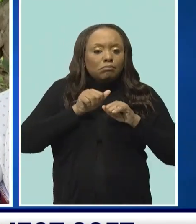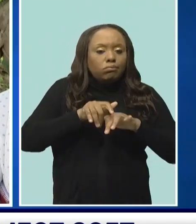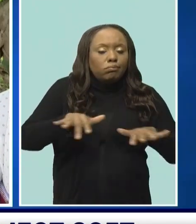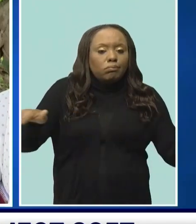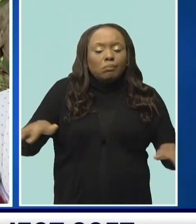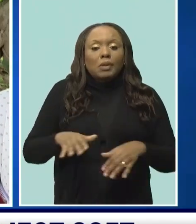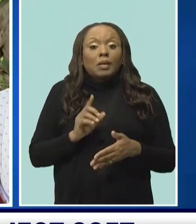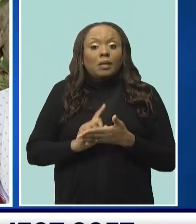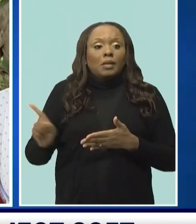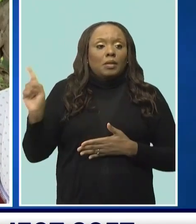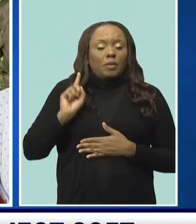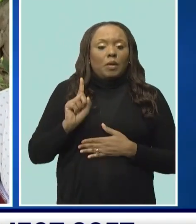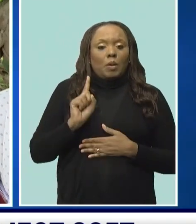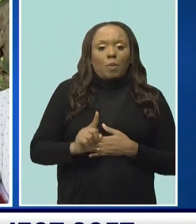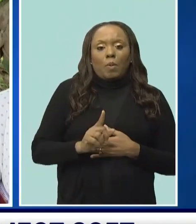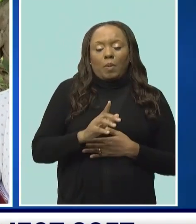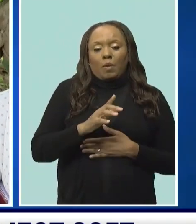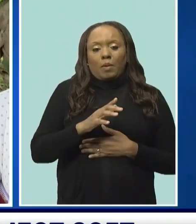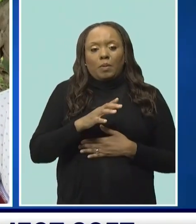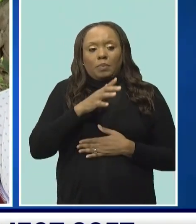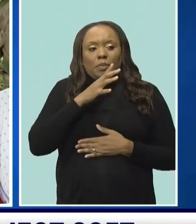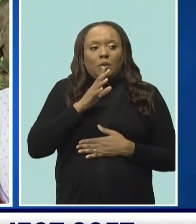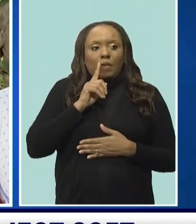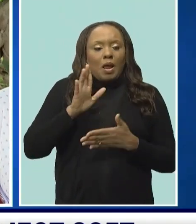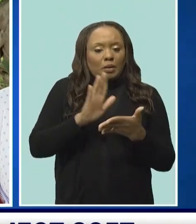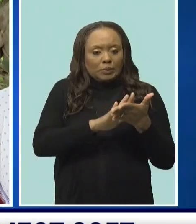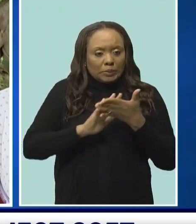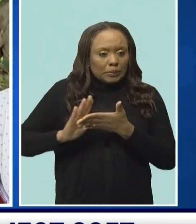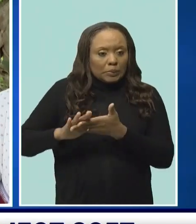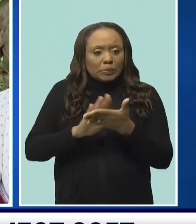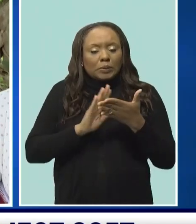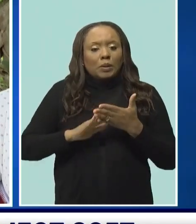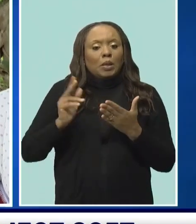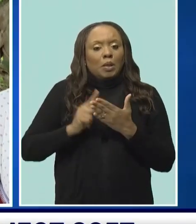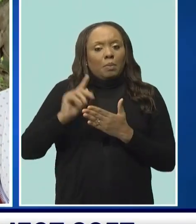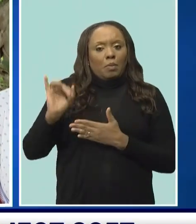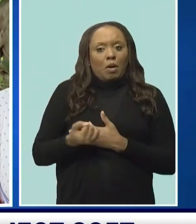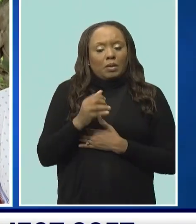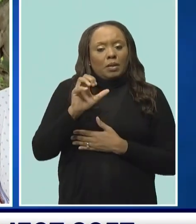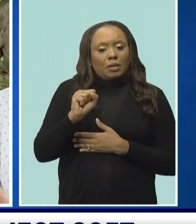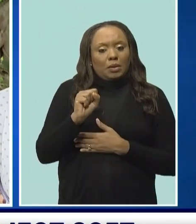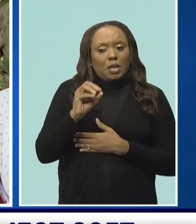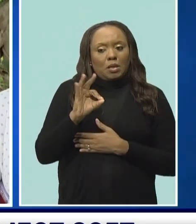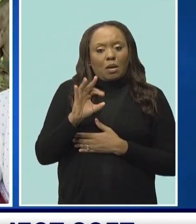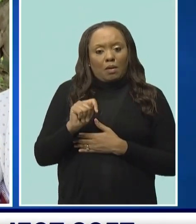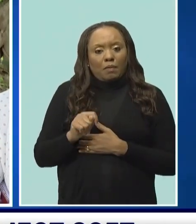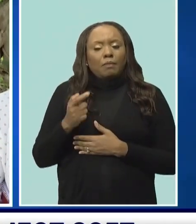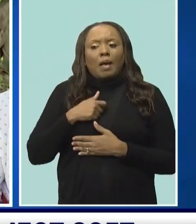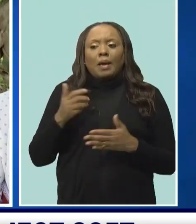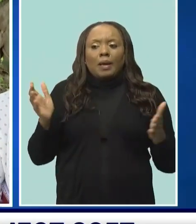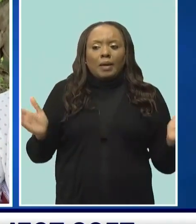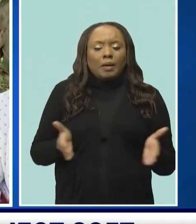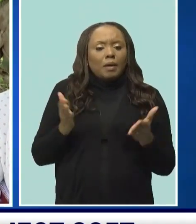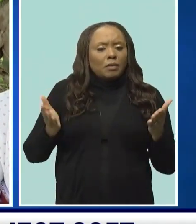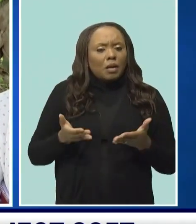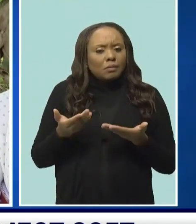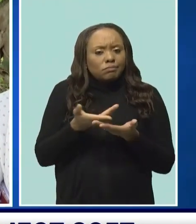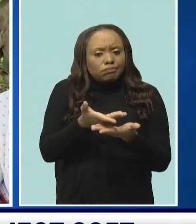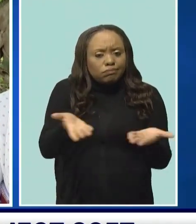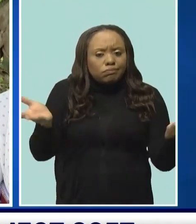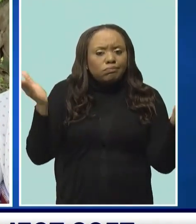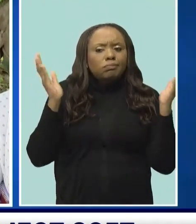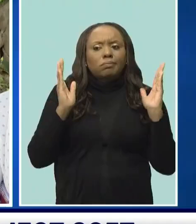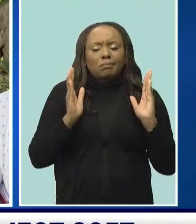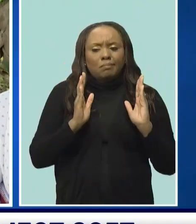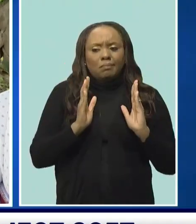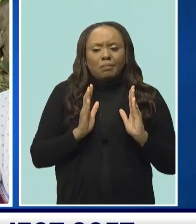only last week praising Project Soft and the value of Project Soft, and they would encourage the wider community of persons